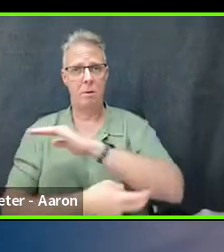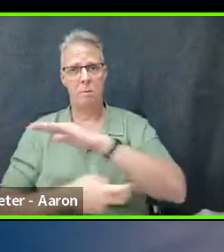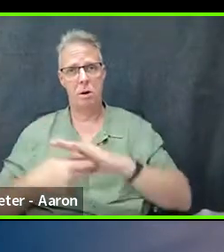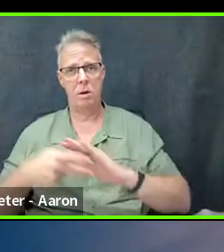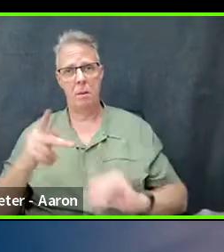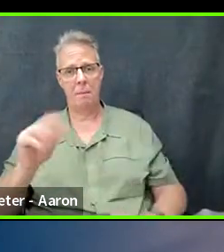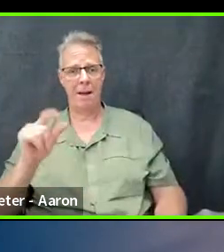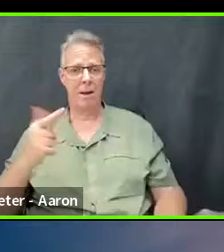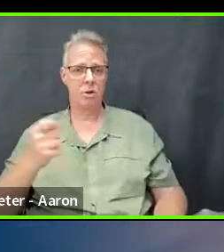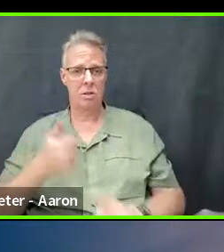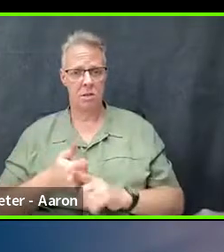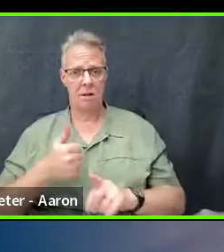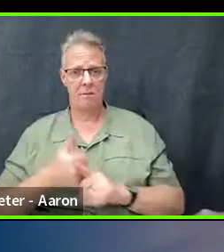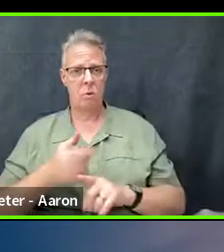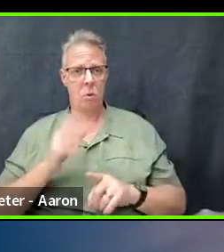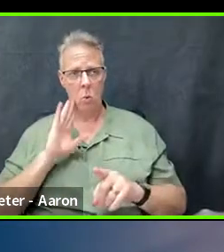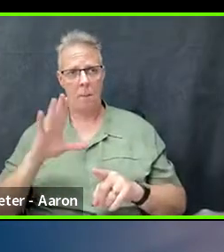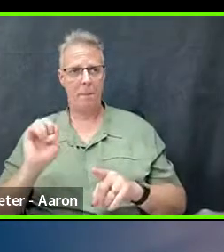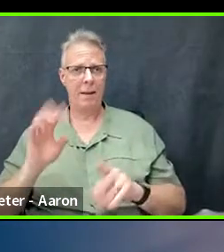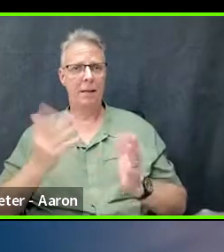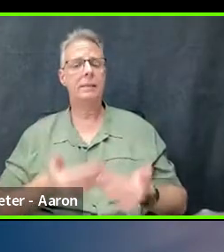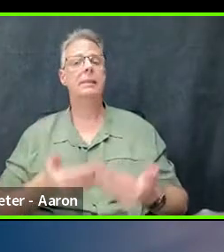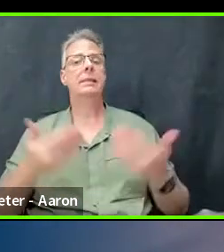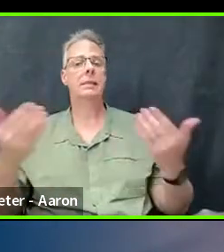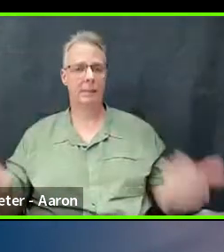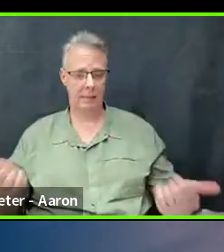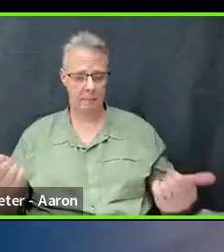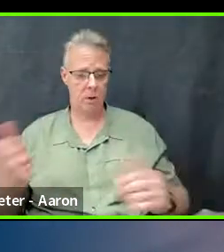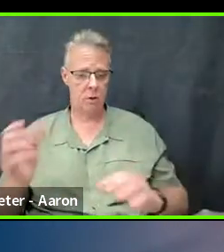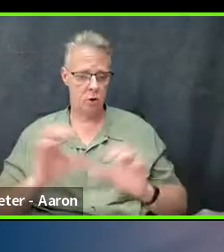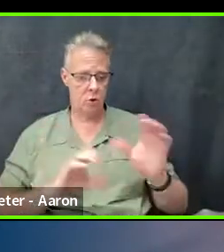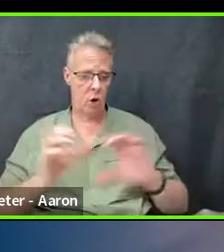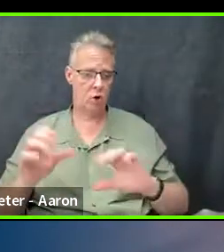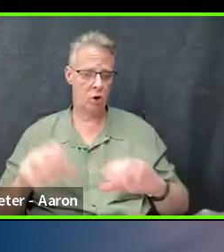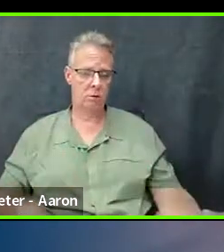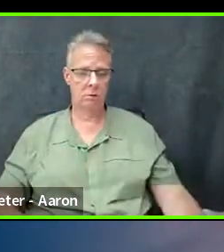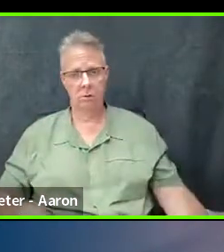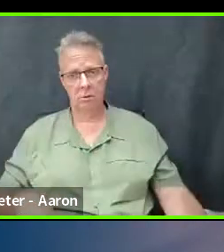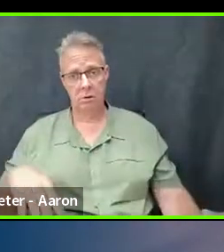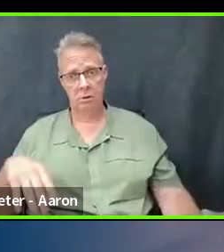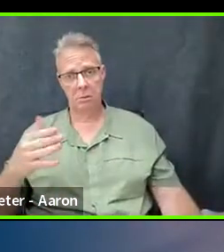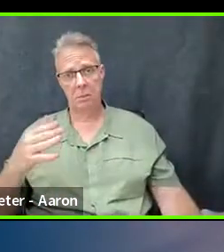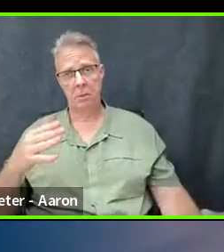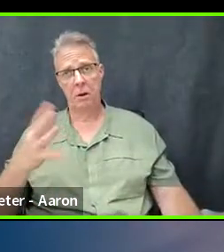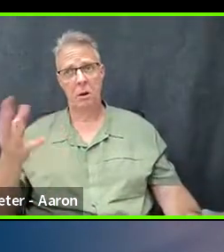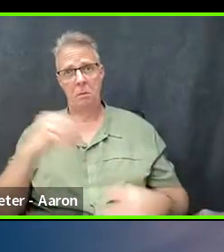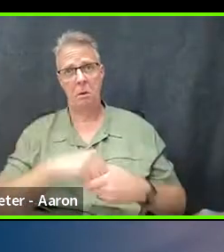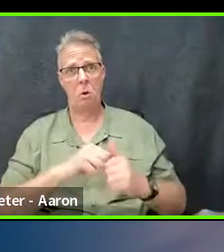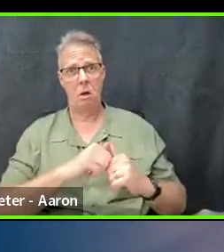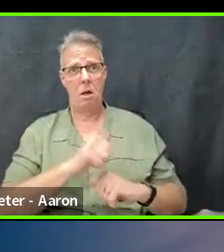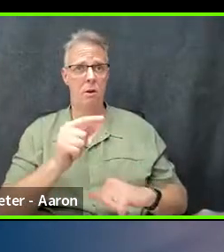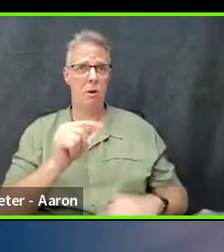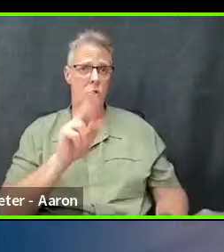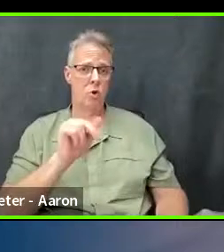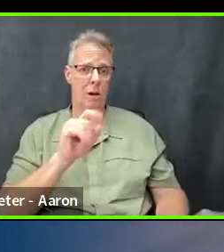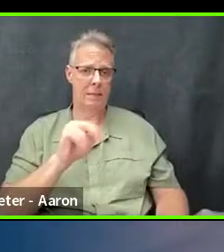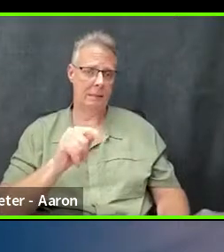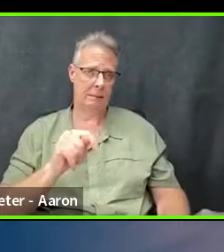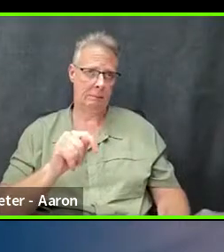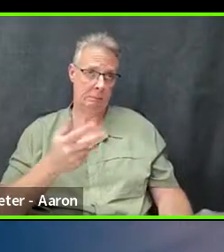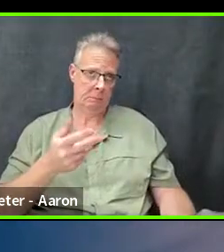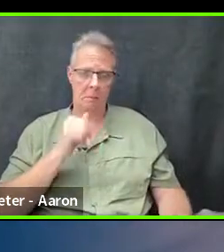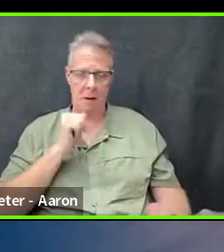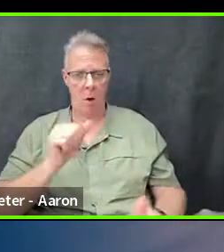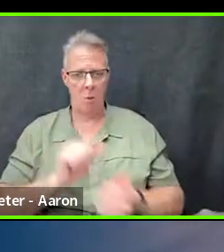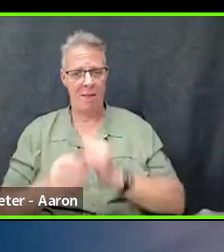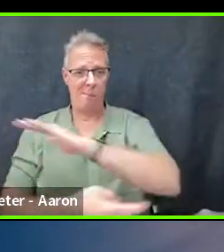itself. It would be a separate construction package. It may be combined with other transit elements, but not with the